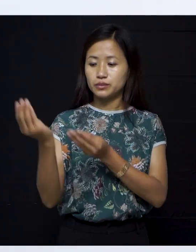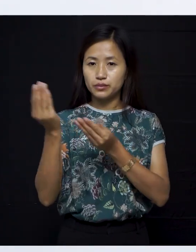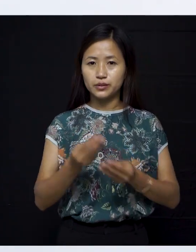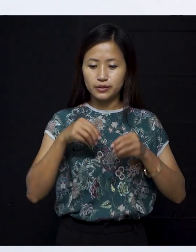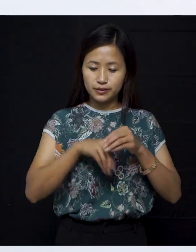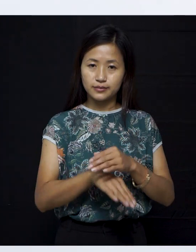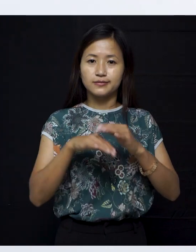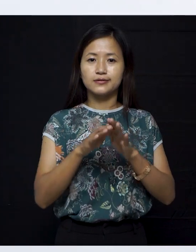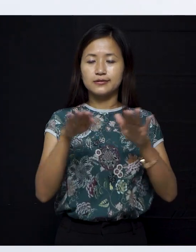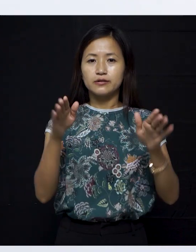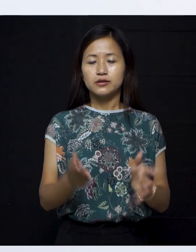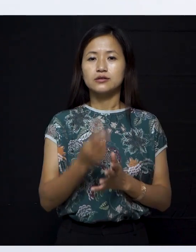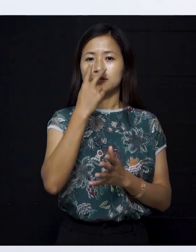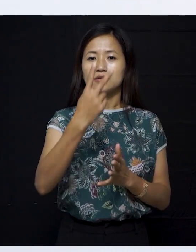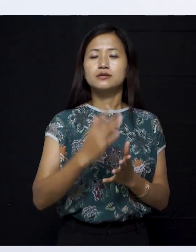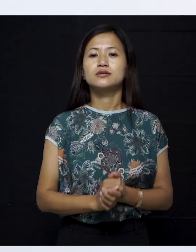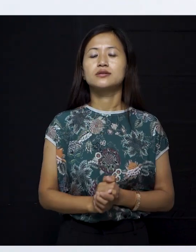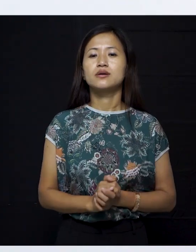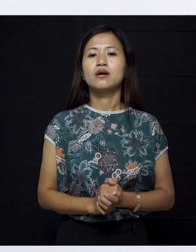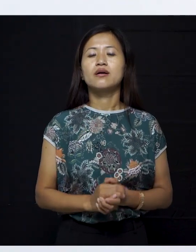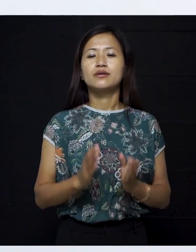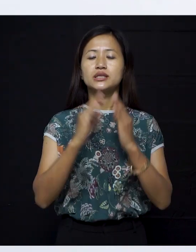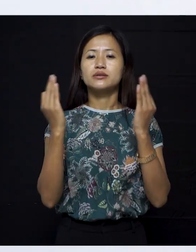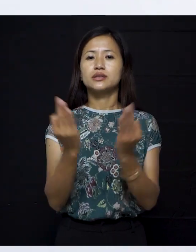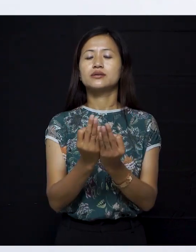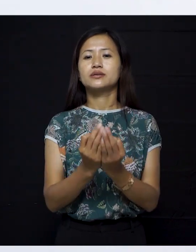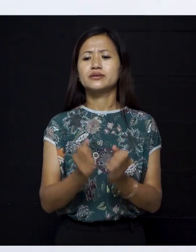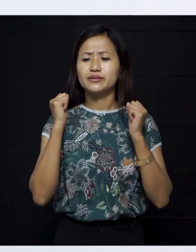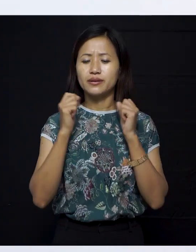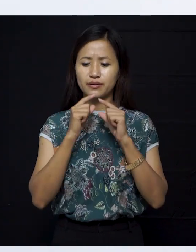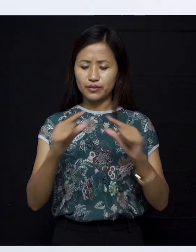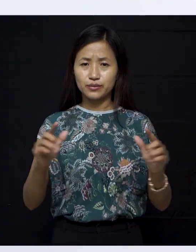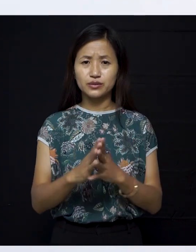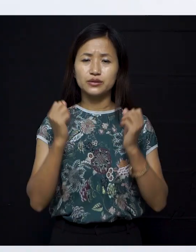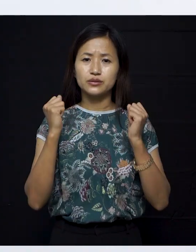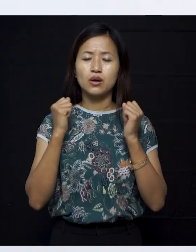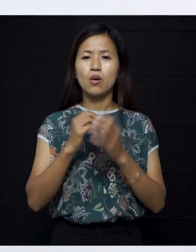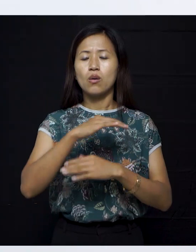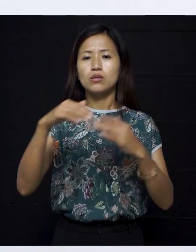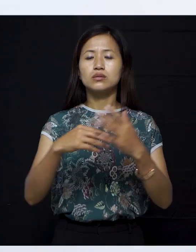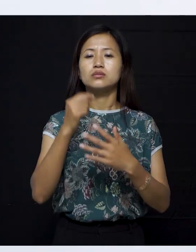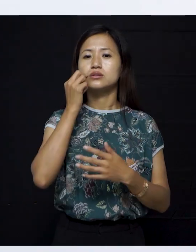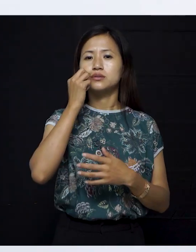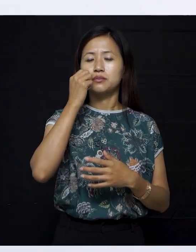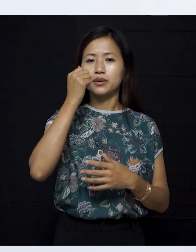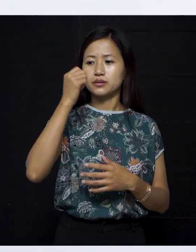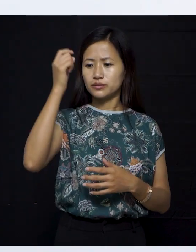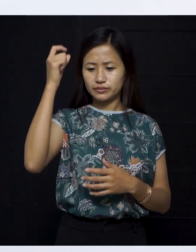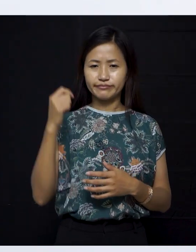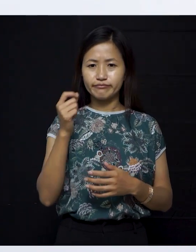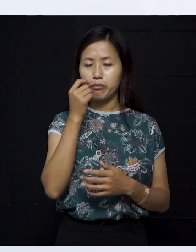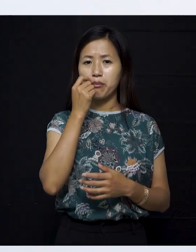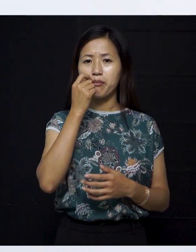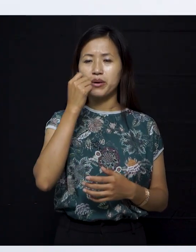we also see that the family is in great trouble because all the male members of the family have been taken away.